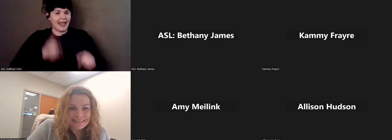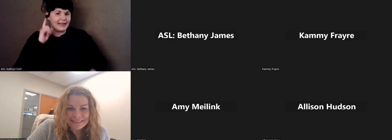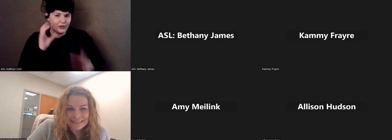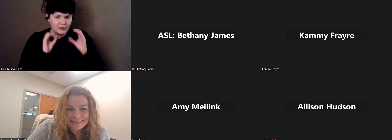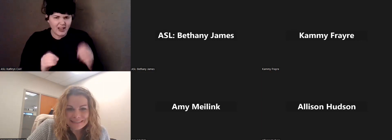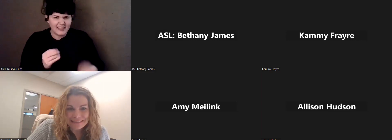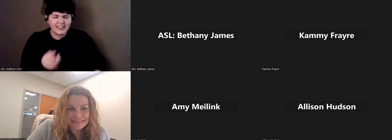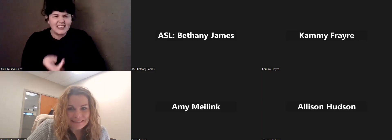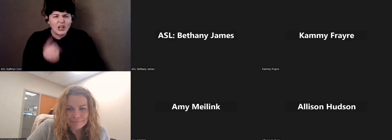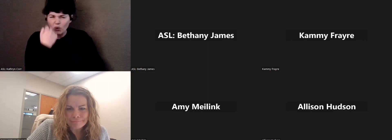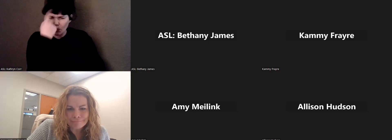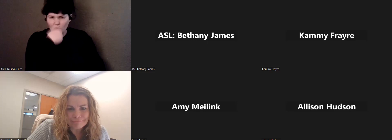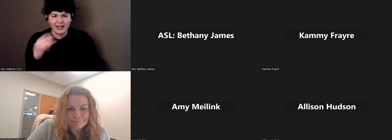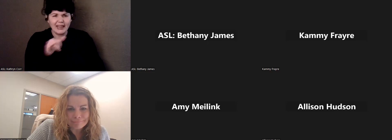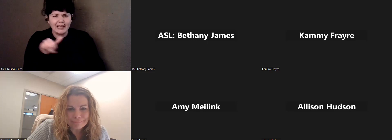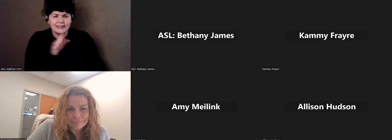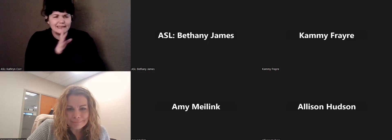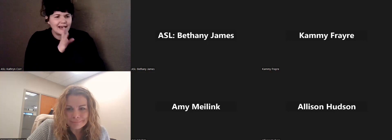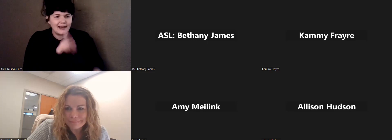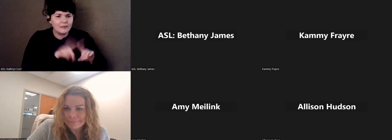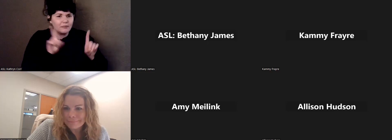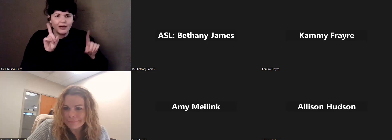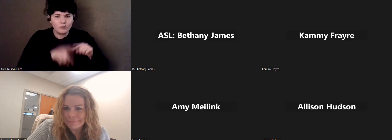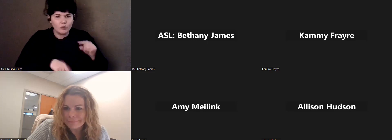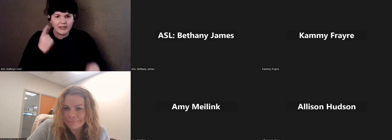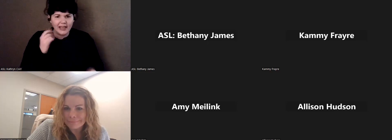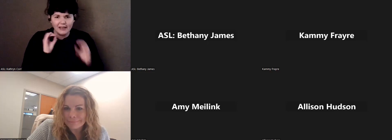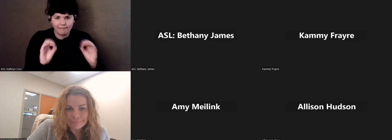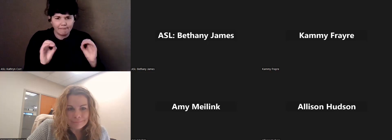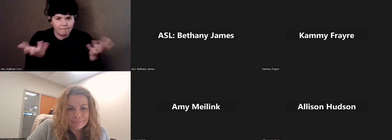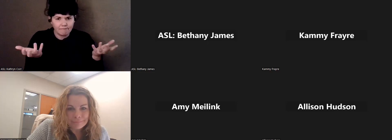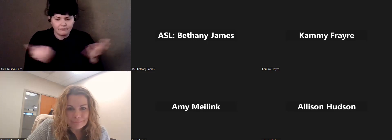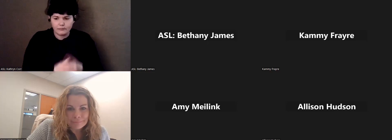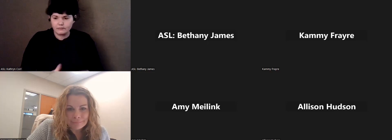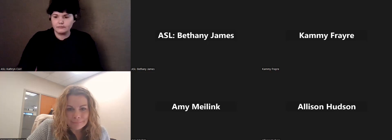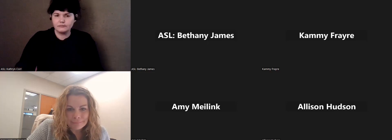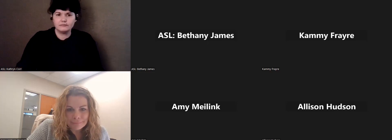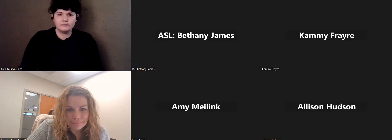but unfortunately, we are unable to hear you for some reason.